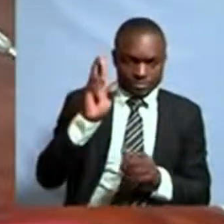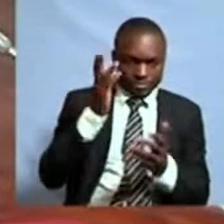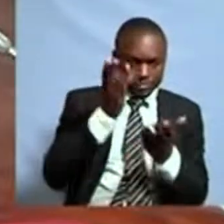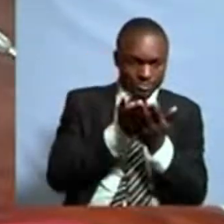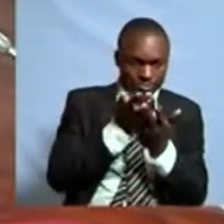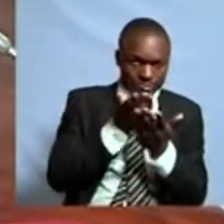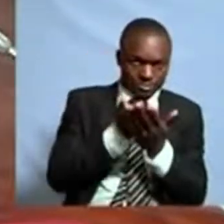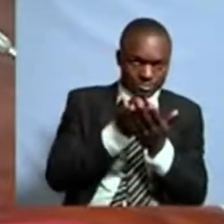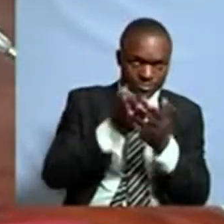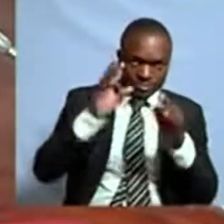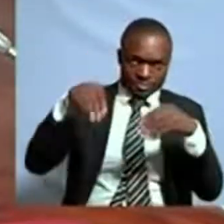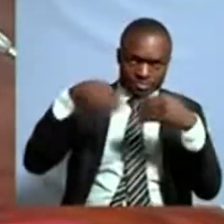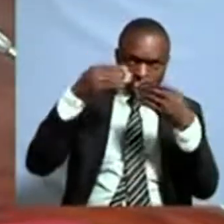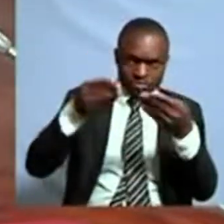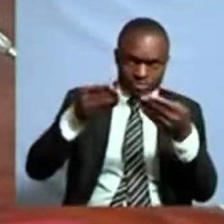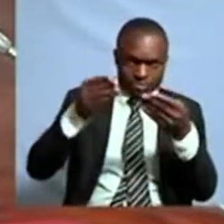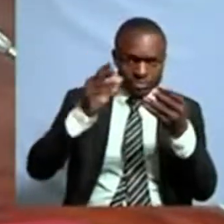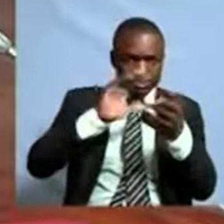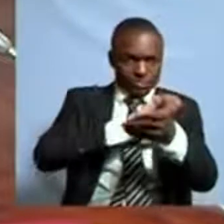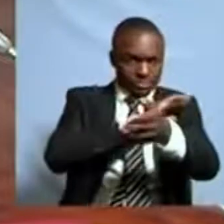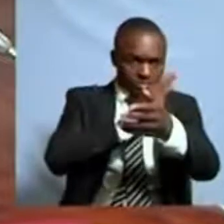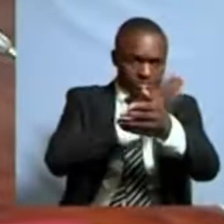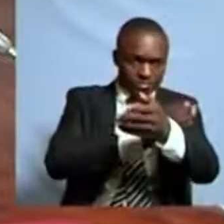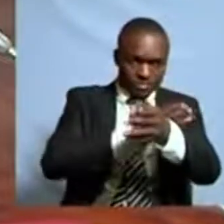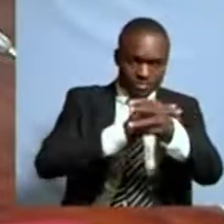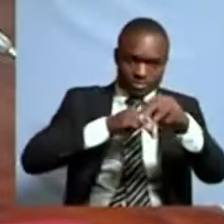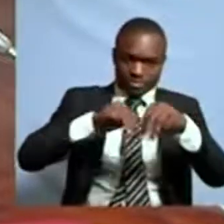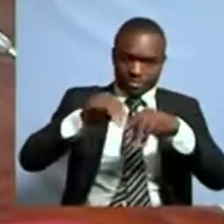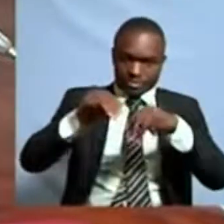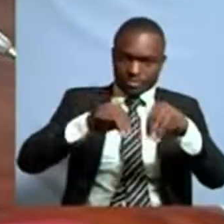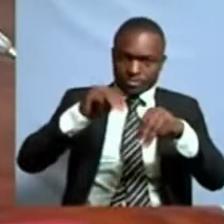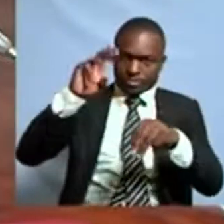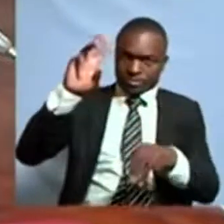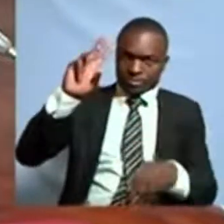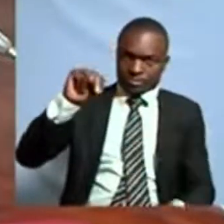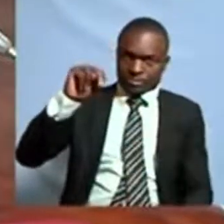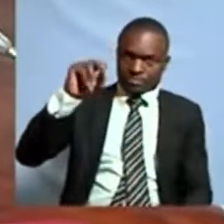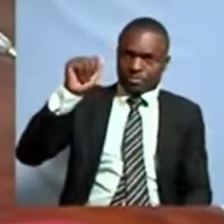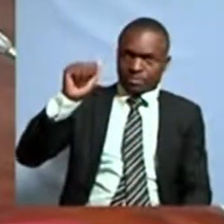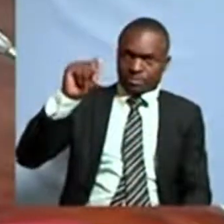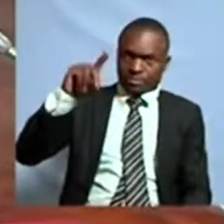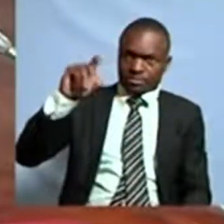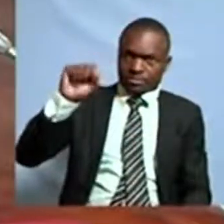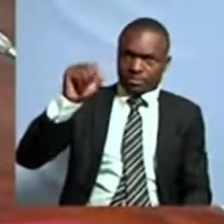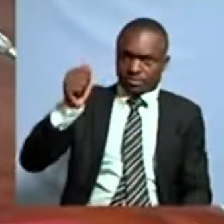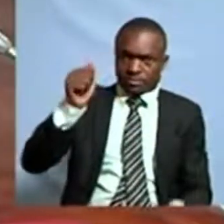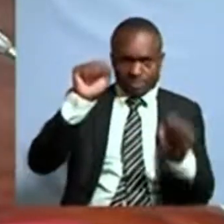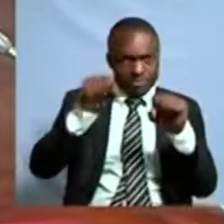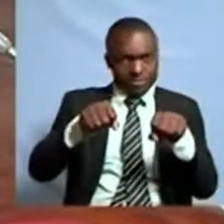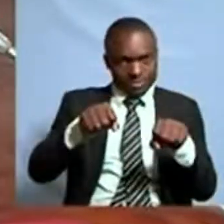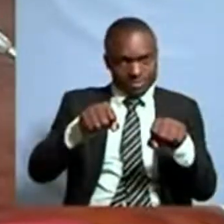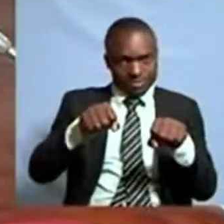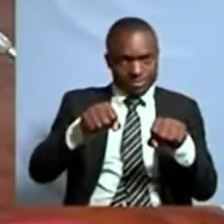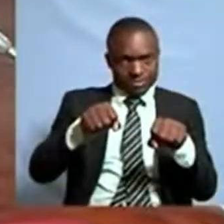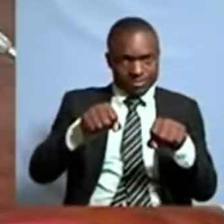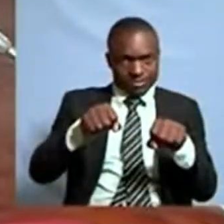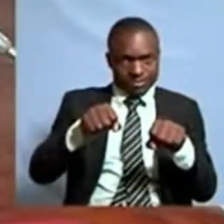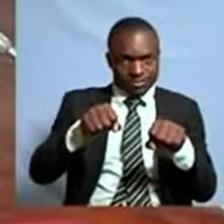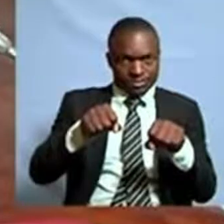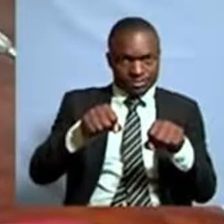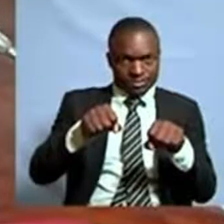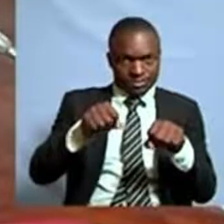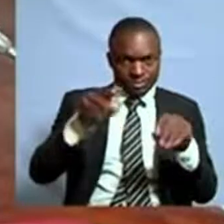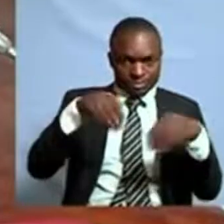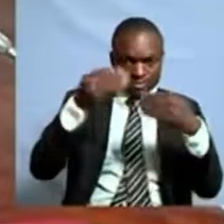give the powers to the management of NAPSA, DG, to be able to waive